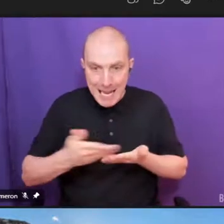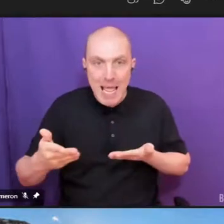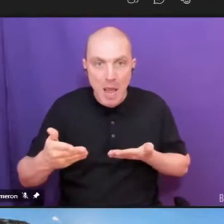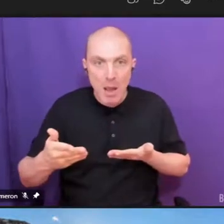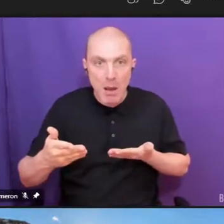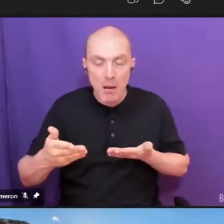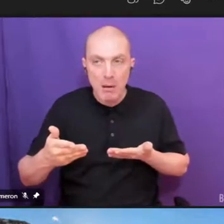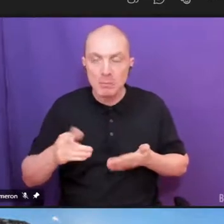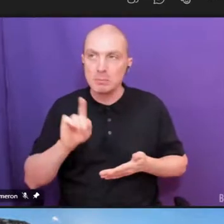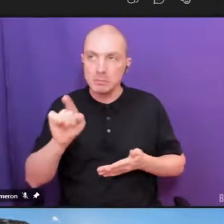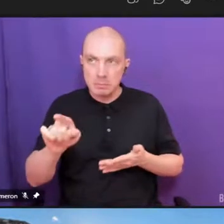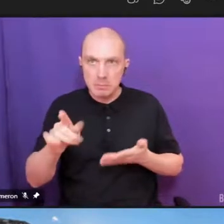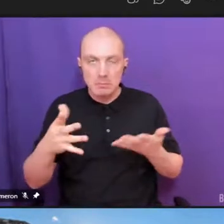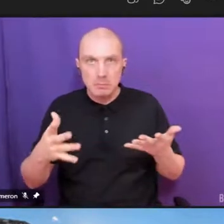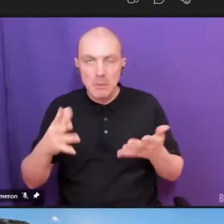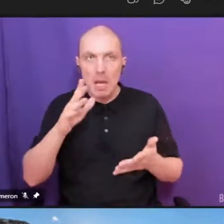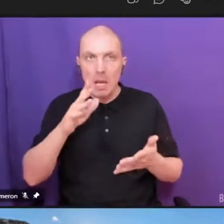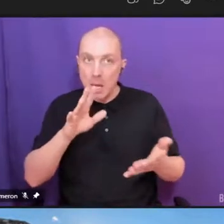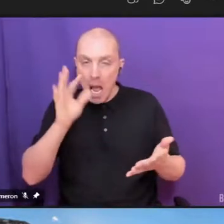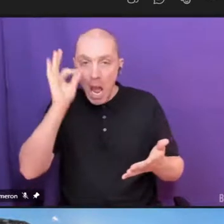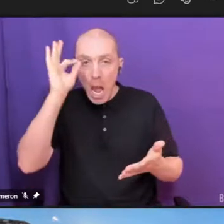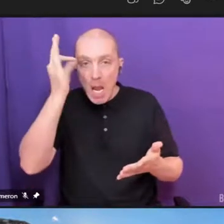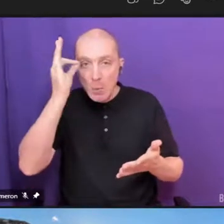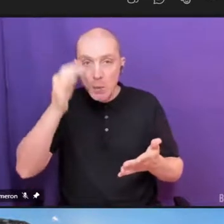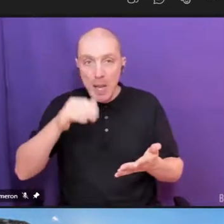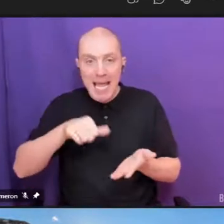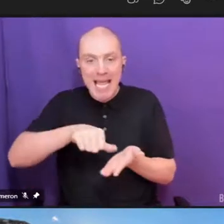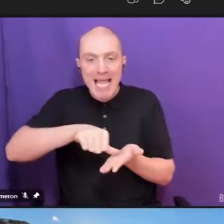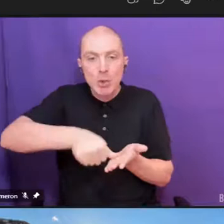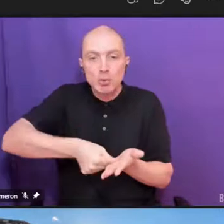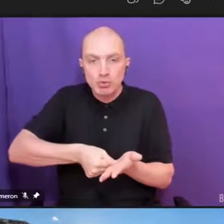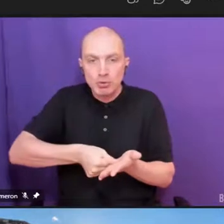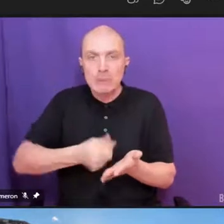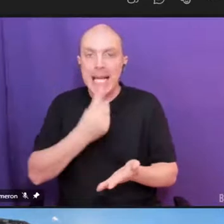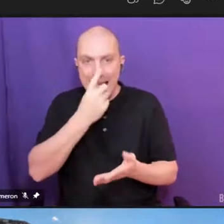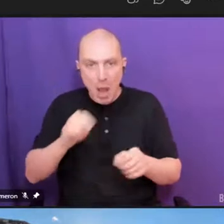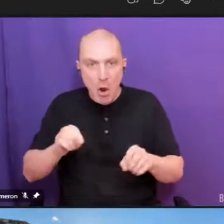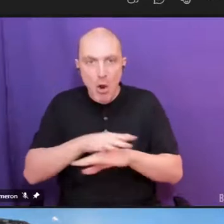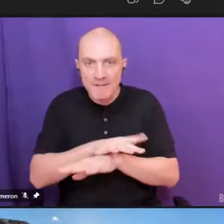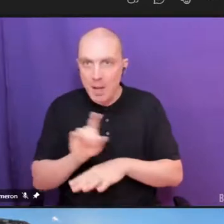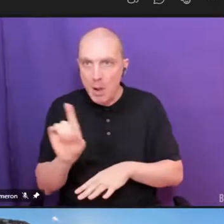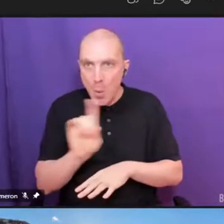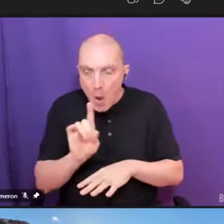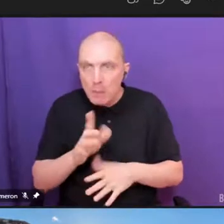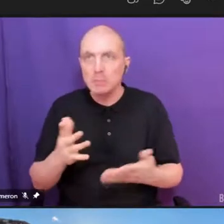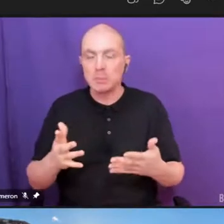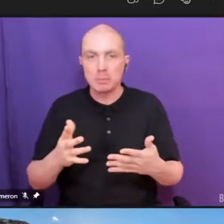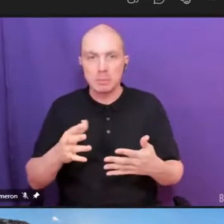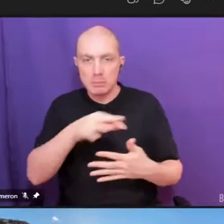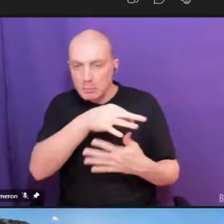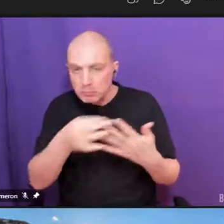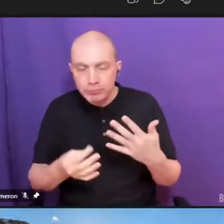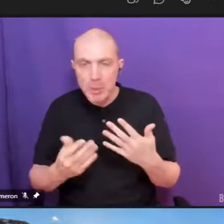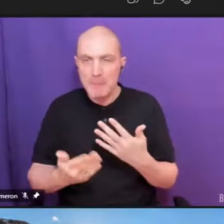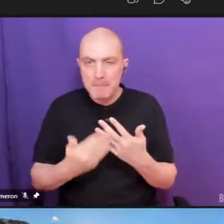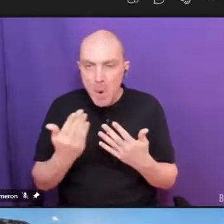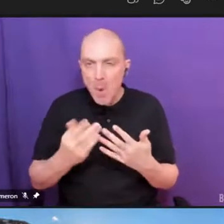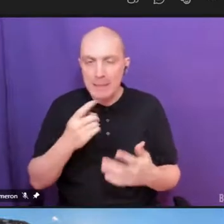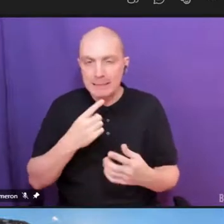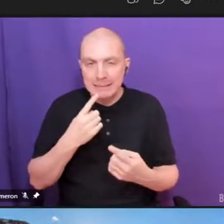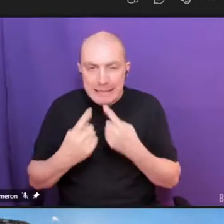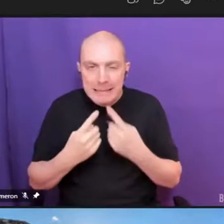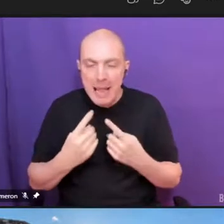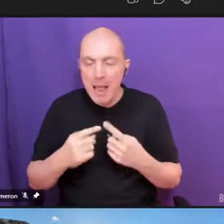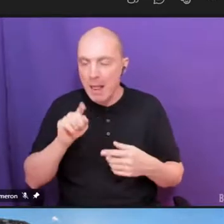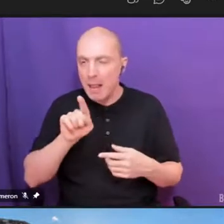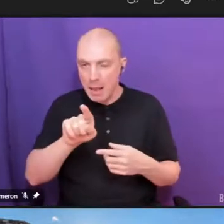So I think the work is there. In terms of the actual report, there's further detail within the report. The